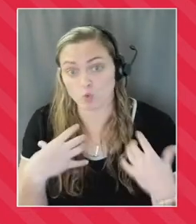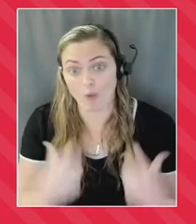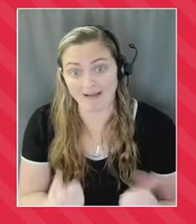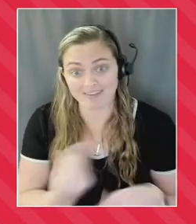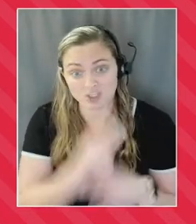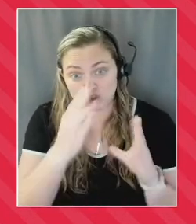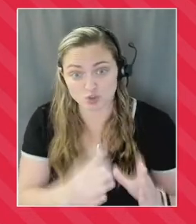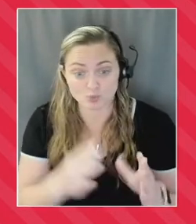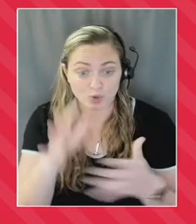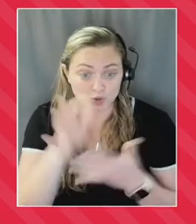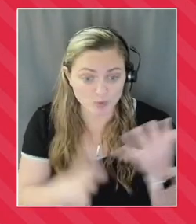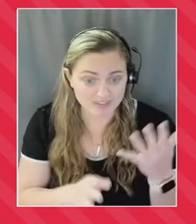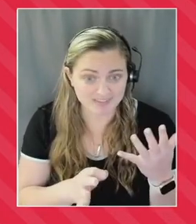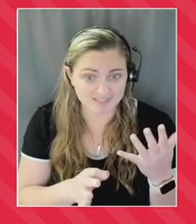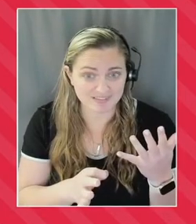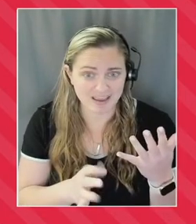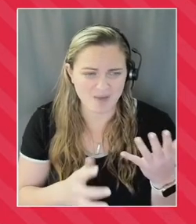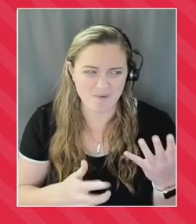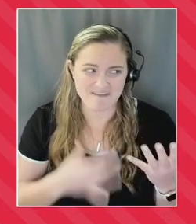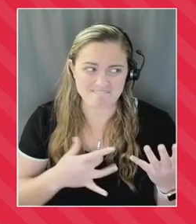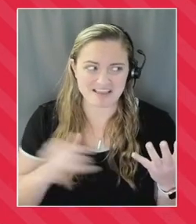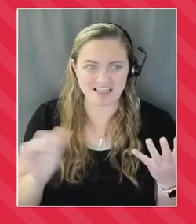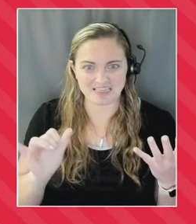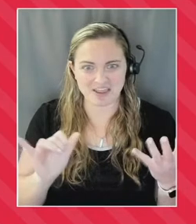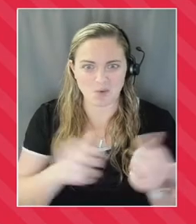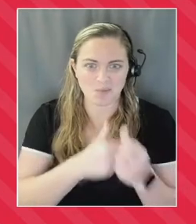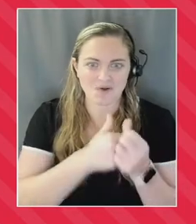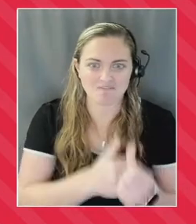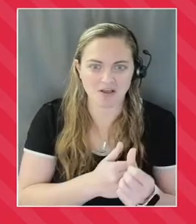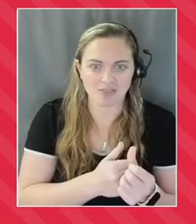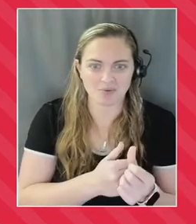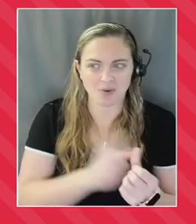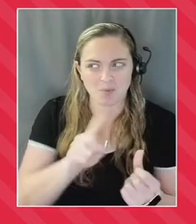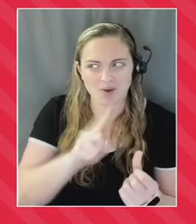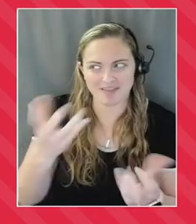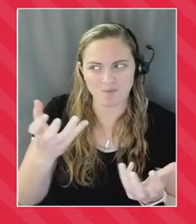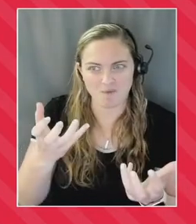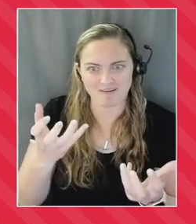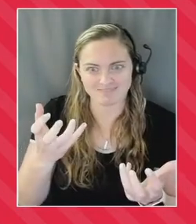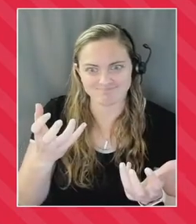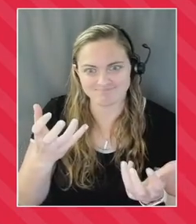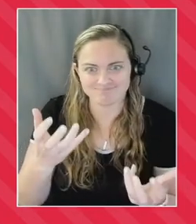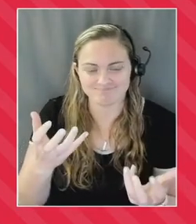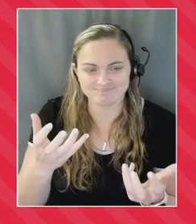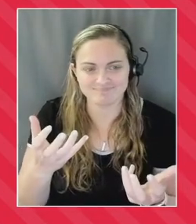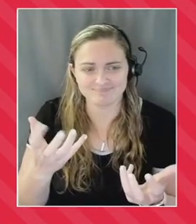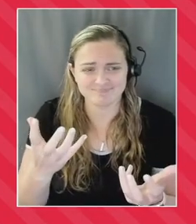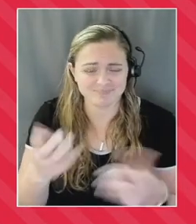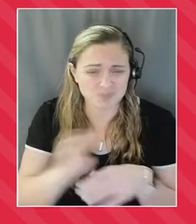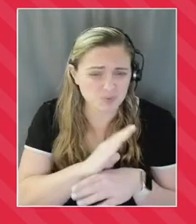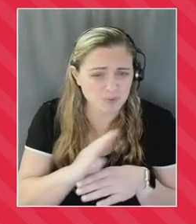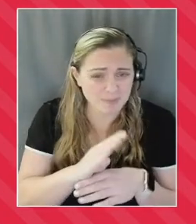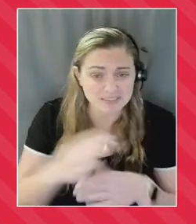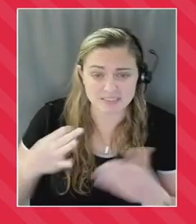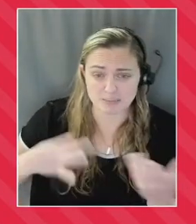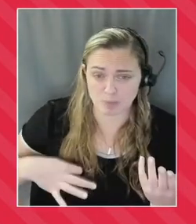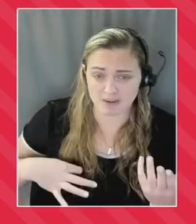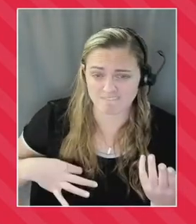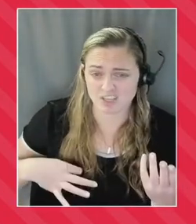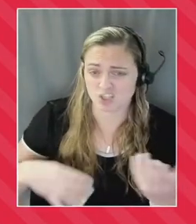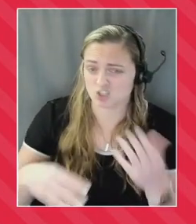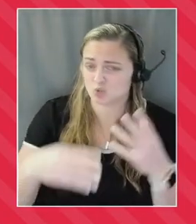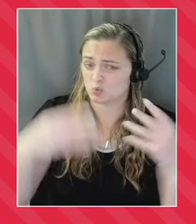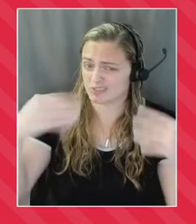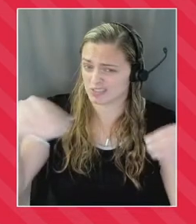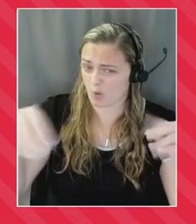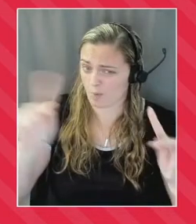ways, I would like to feel like we're following where the consumer wants to go. So there's certainly a business benefit to that, to merchandise what shoppers